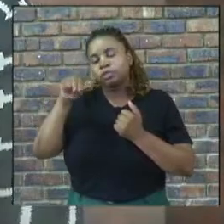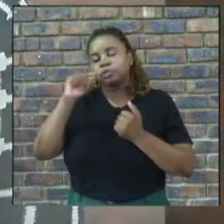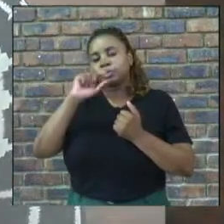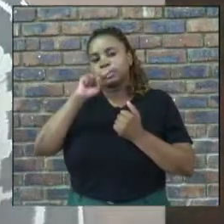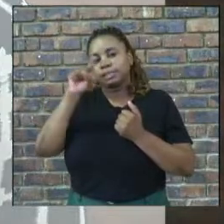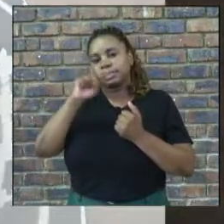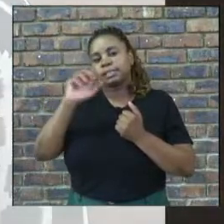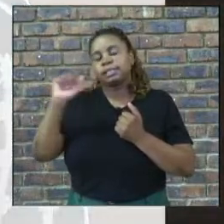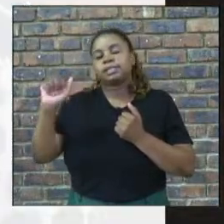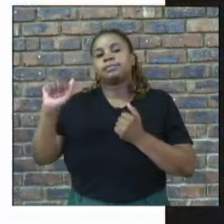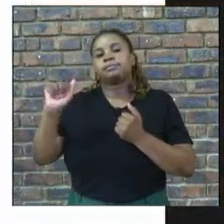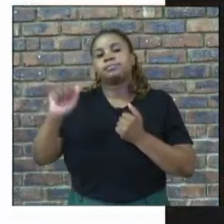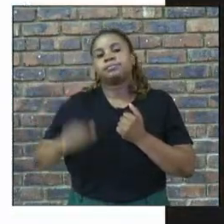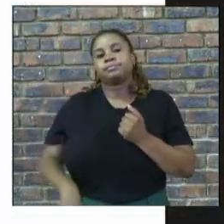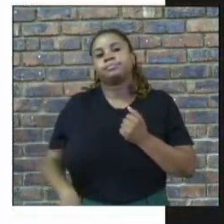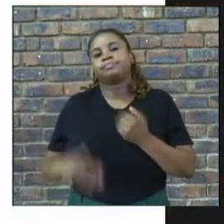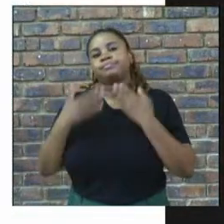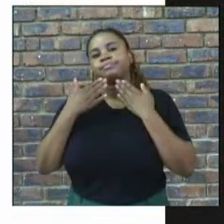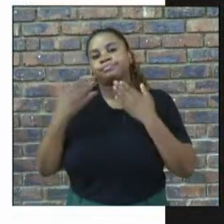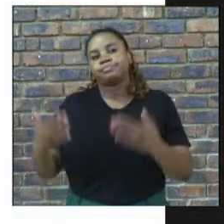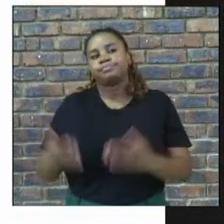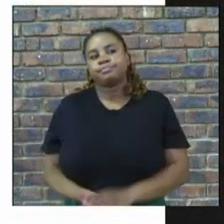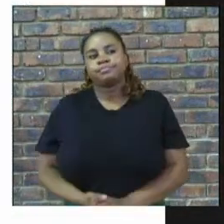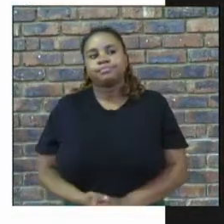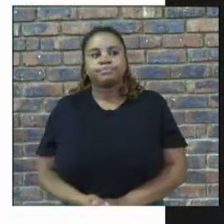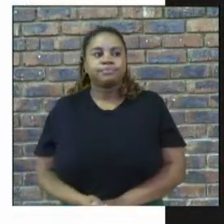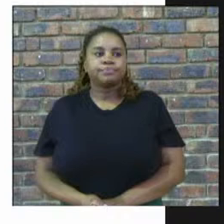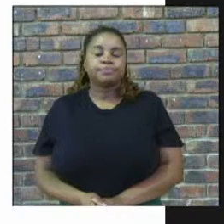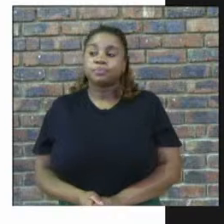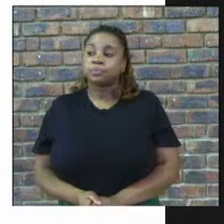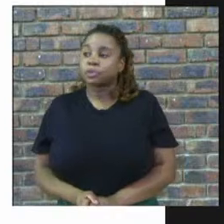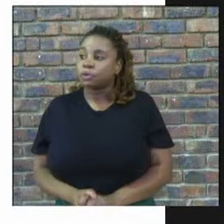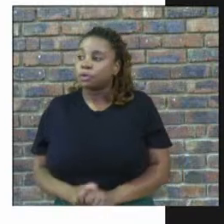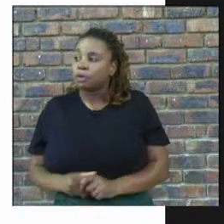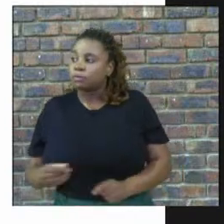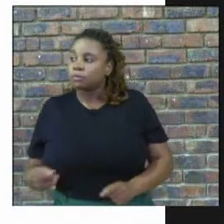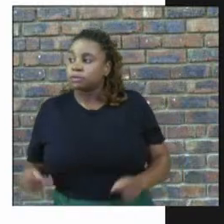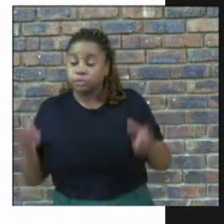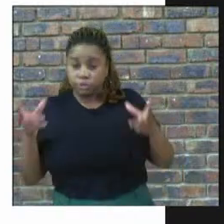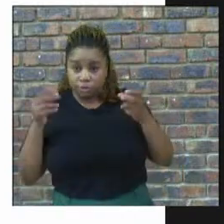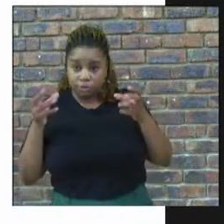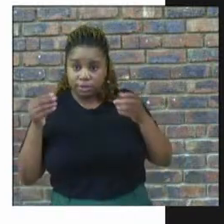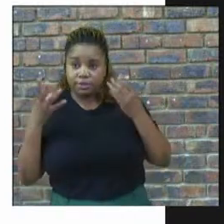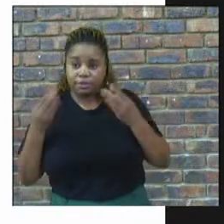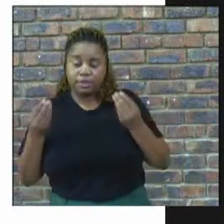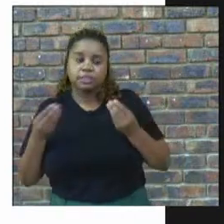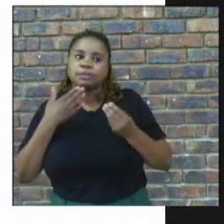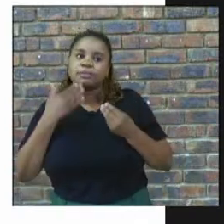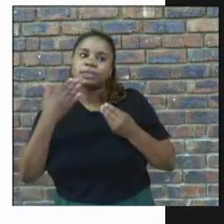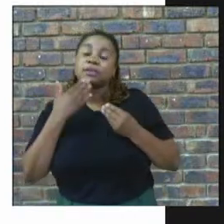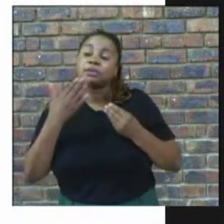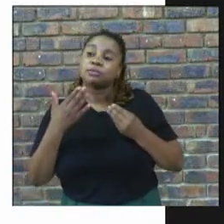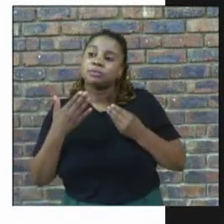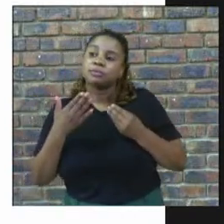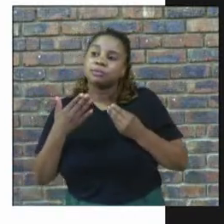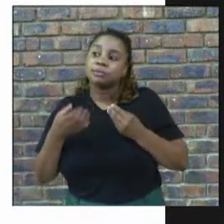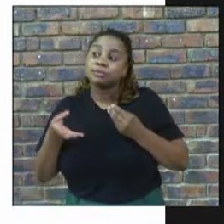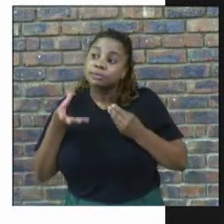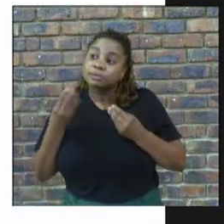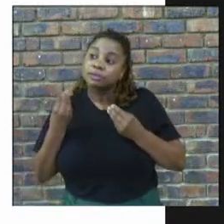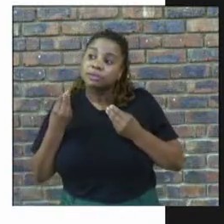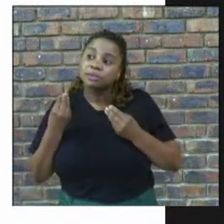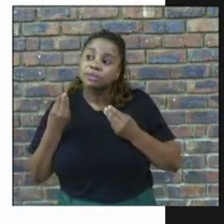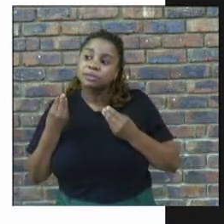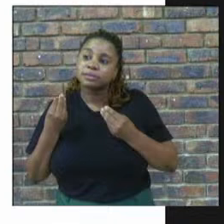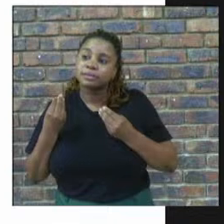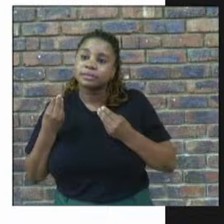applications@sifa.org.za. Thank you. Thank you. Retweet again. Thanks, Nan. Thank you so much. Retweet again. Kia